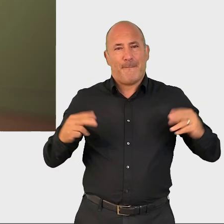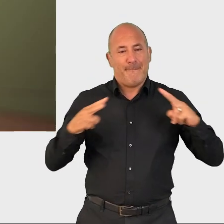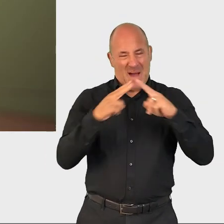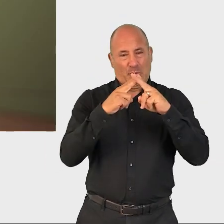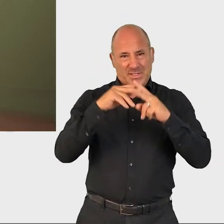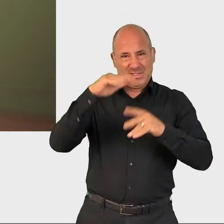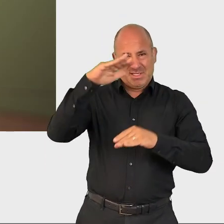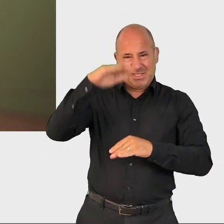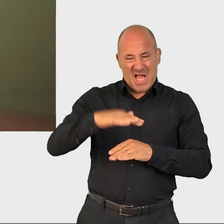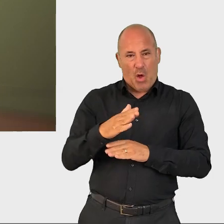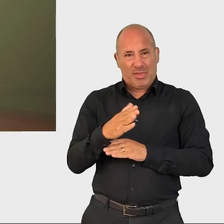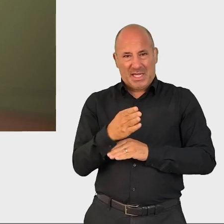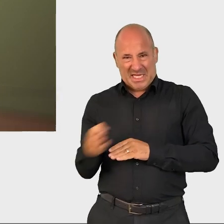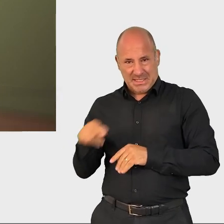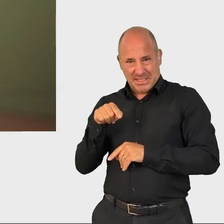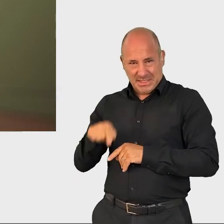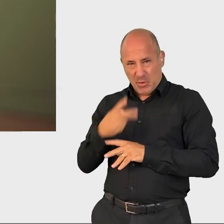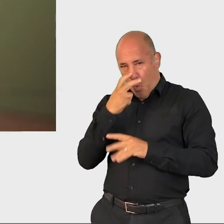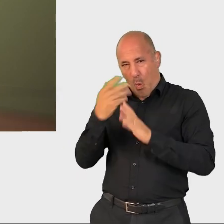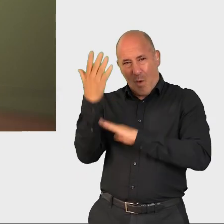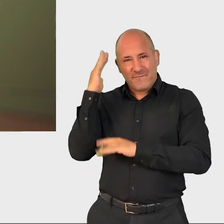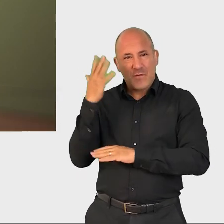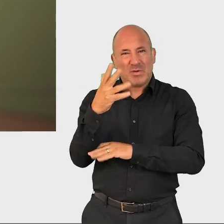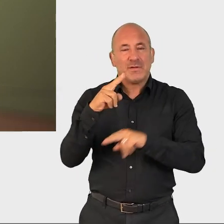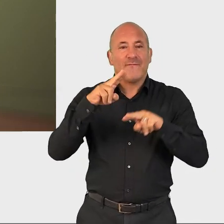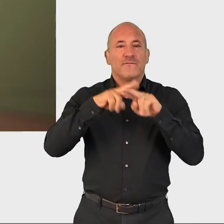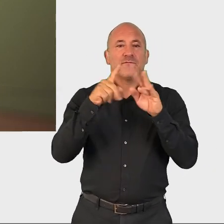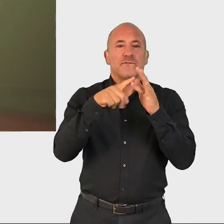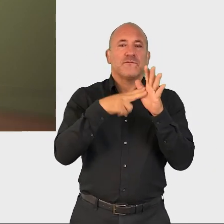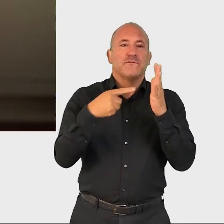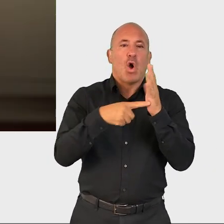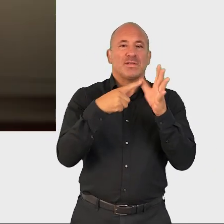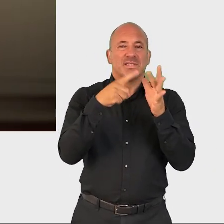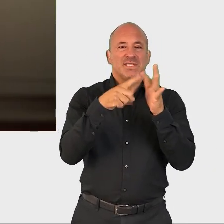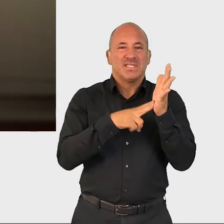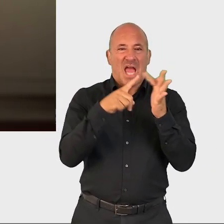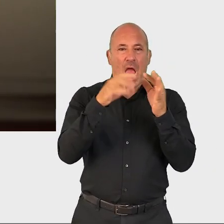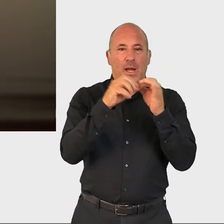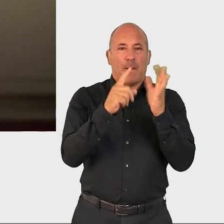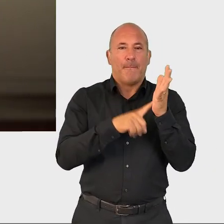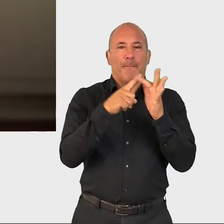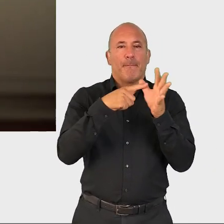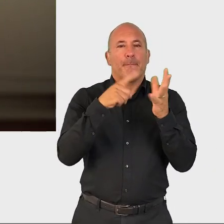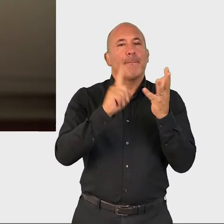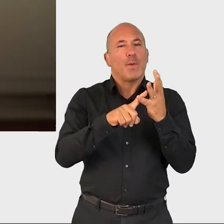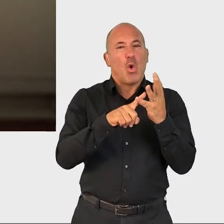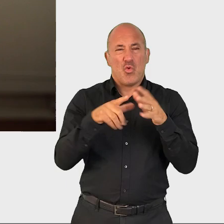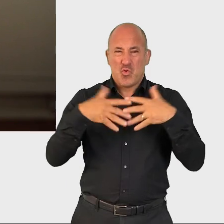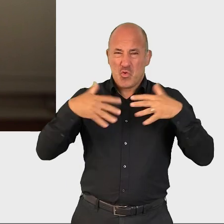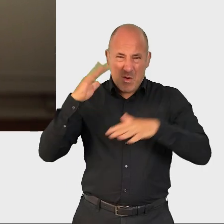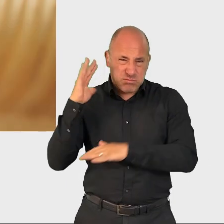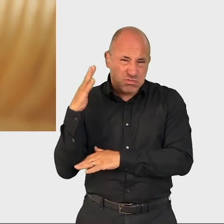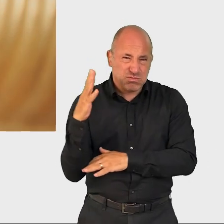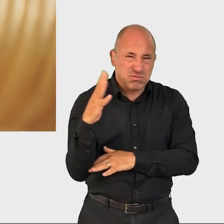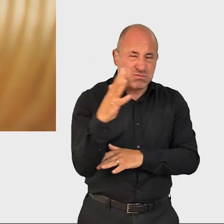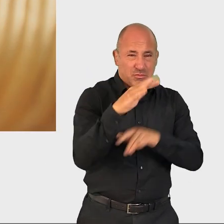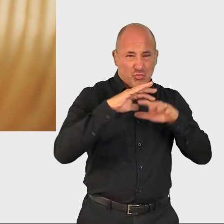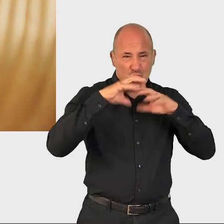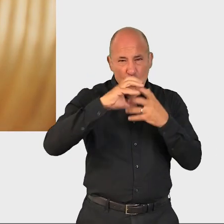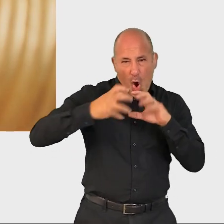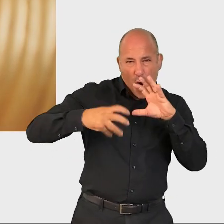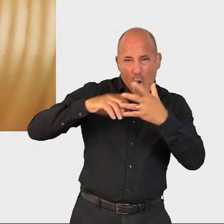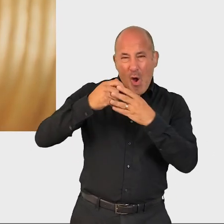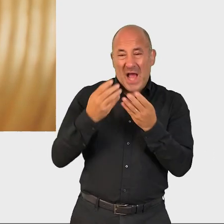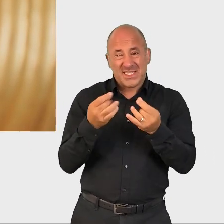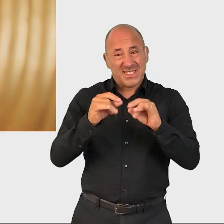To the southeast of Paris lies the ancient Forest of Fontainebleau, a vast area of dense woodland, rocky